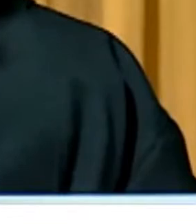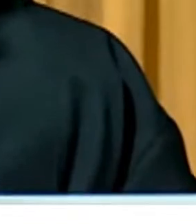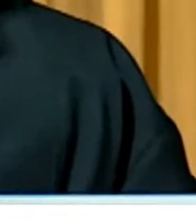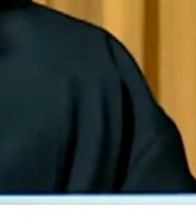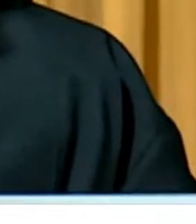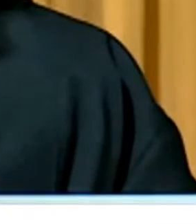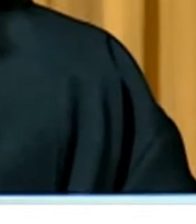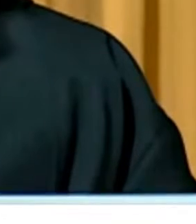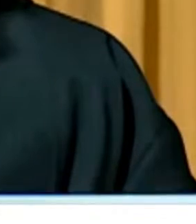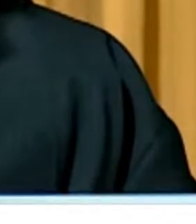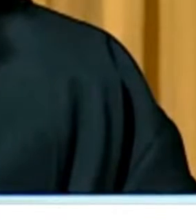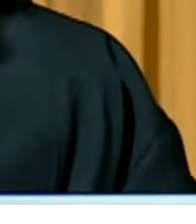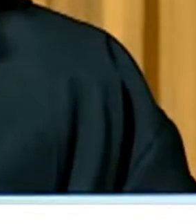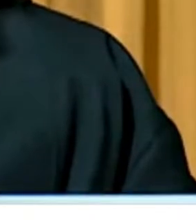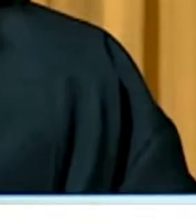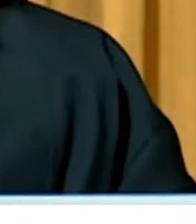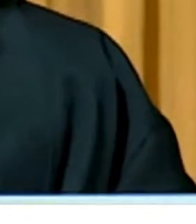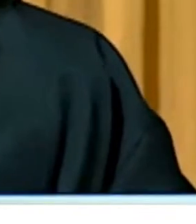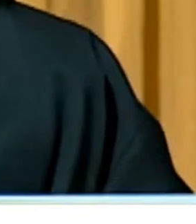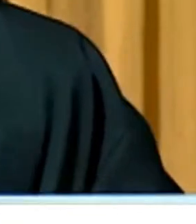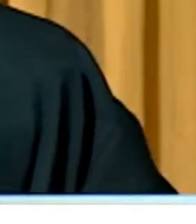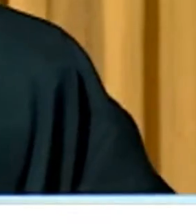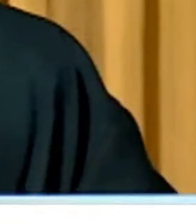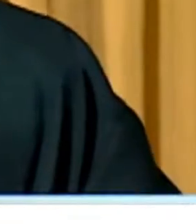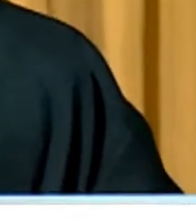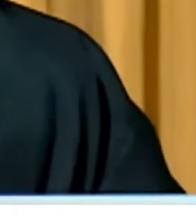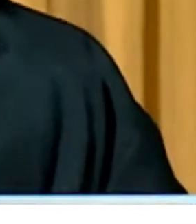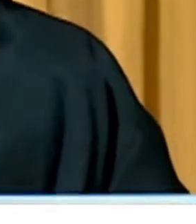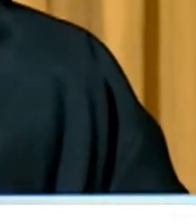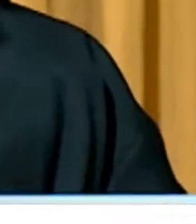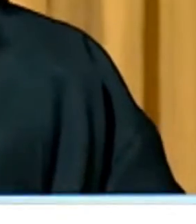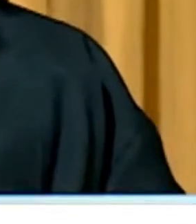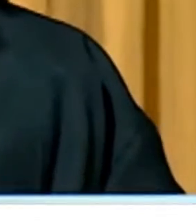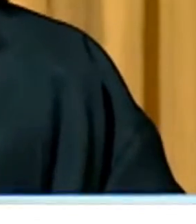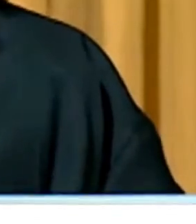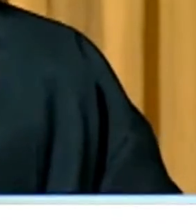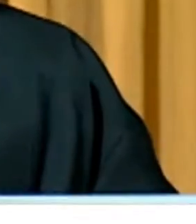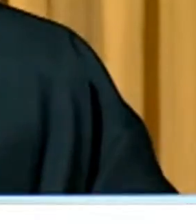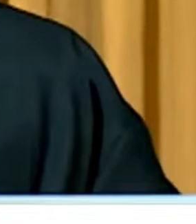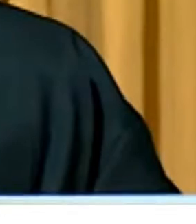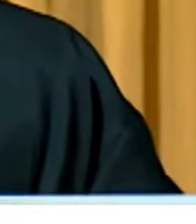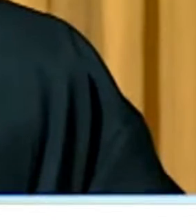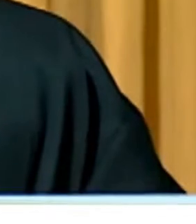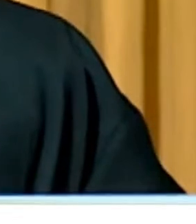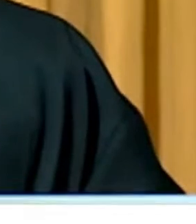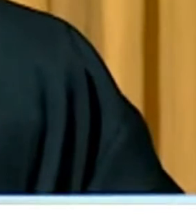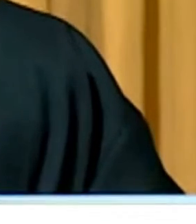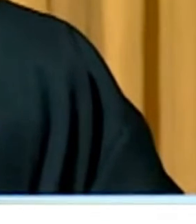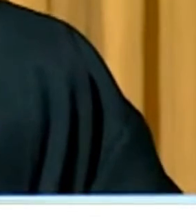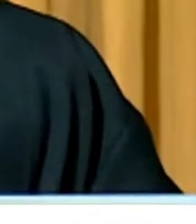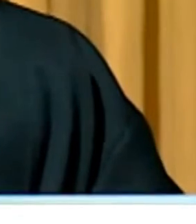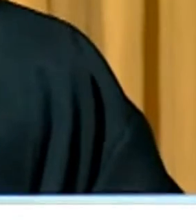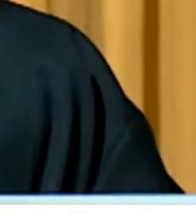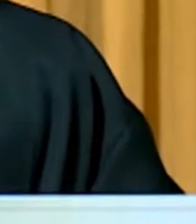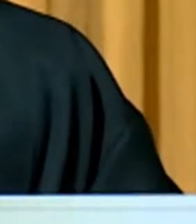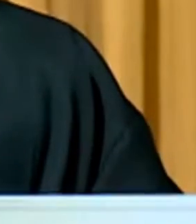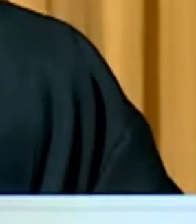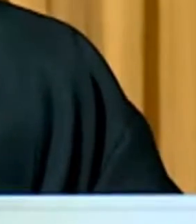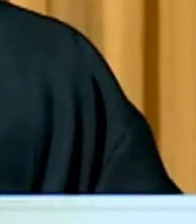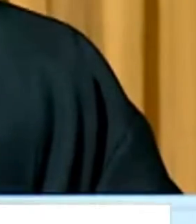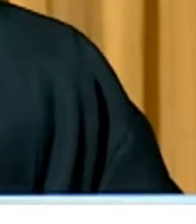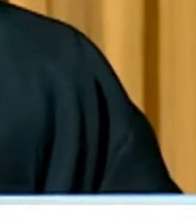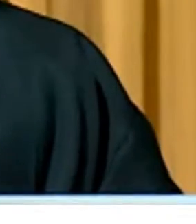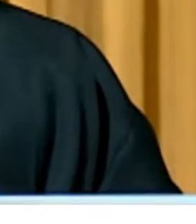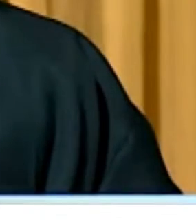294/2021 and set aside the adverse orders that were made against the President in his personal capacity. I'm